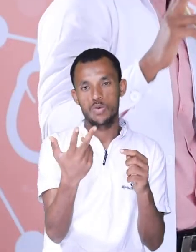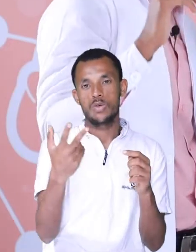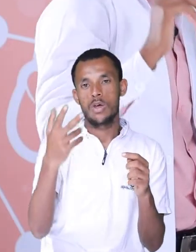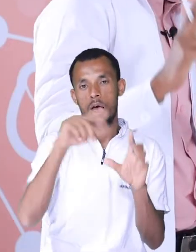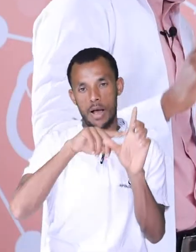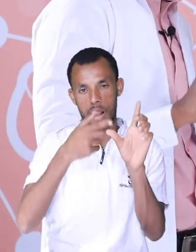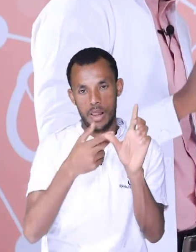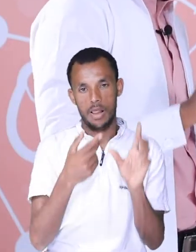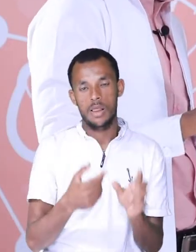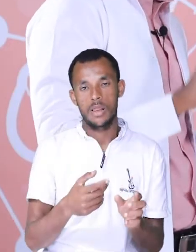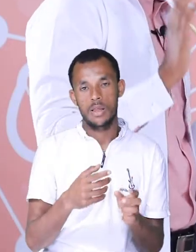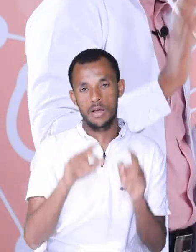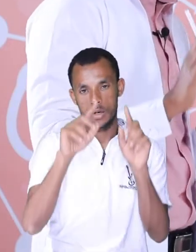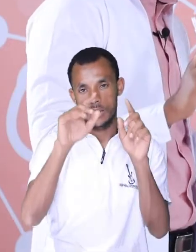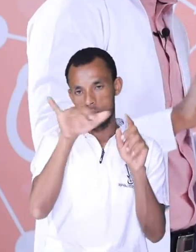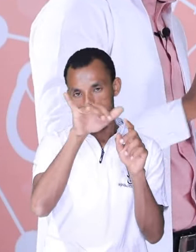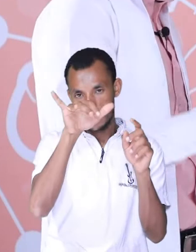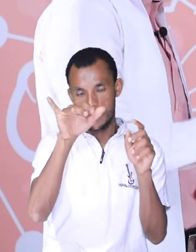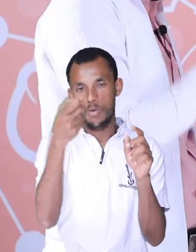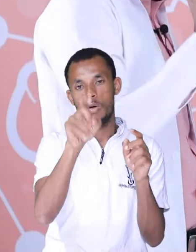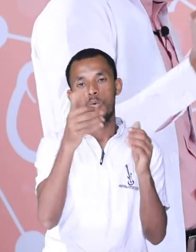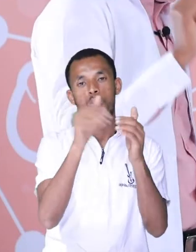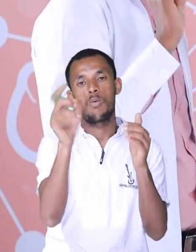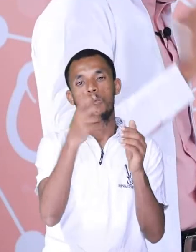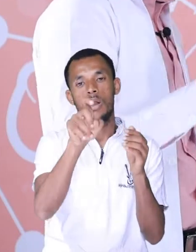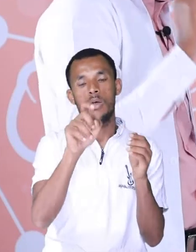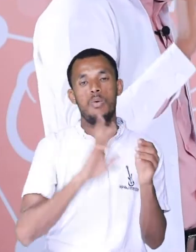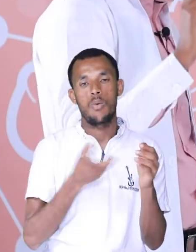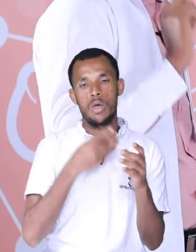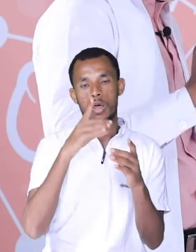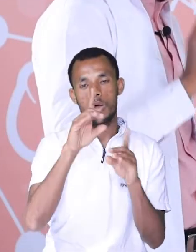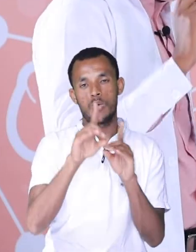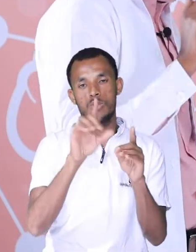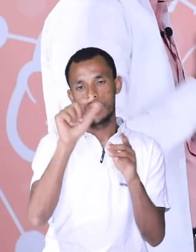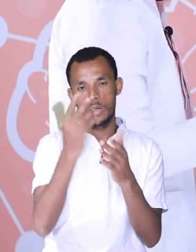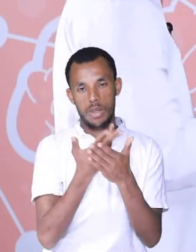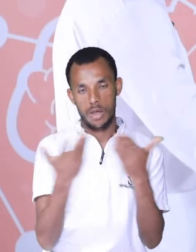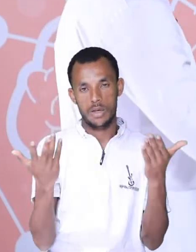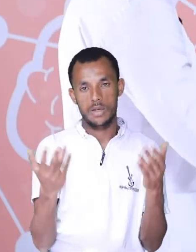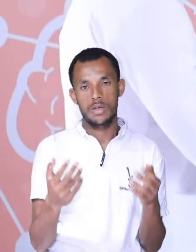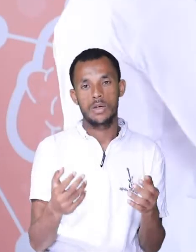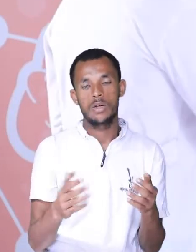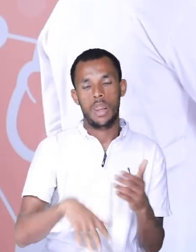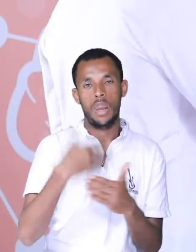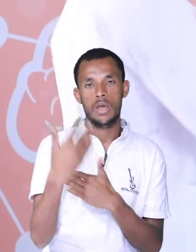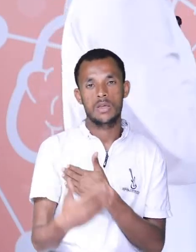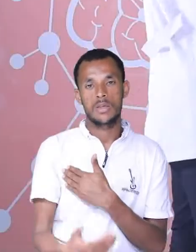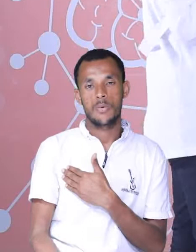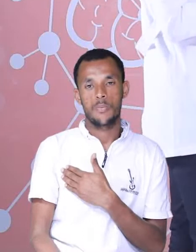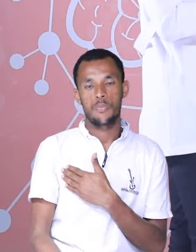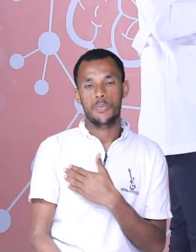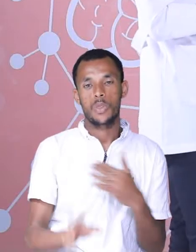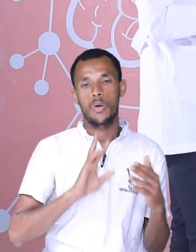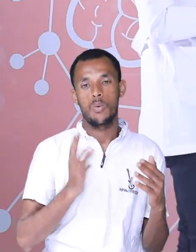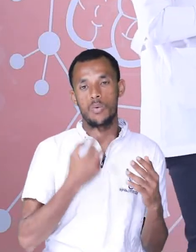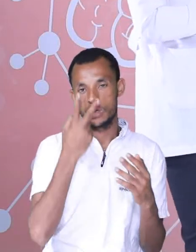3 angles have to be congruent. Therefore, we do 3 things here. The next one, we